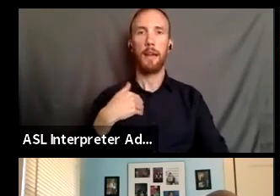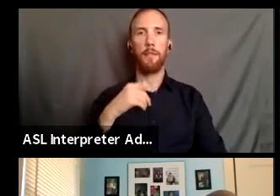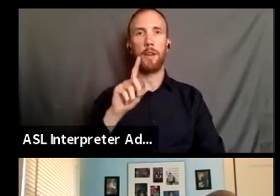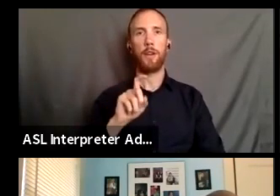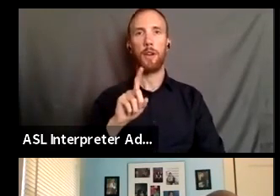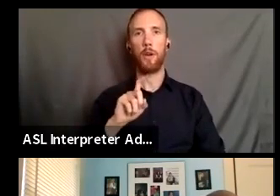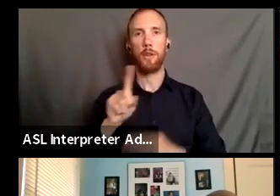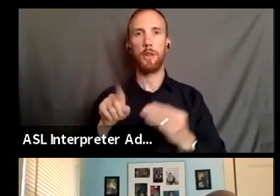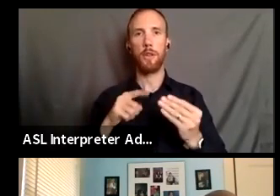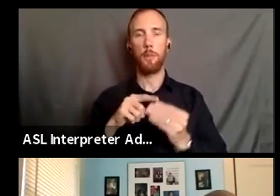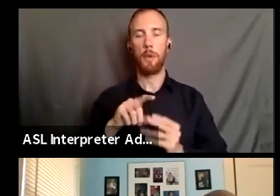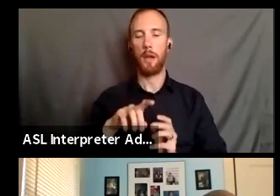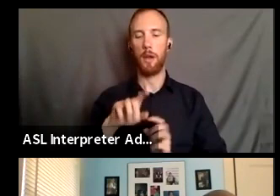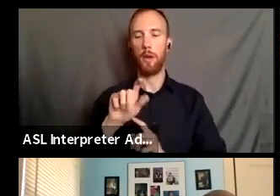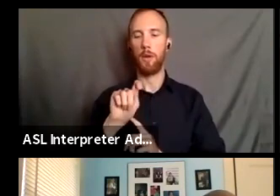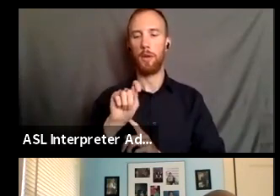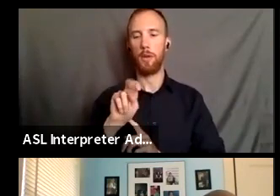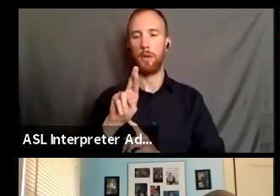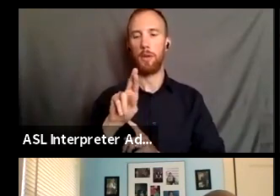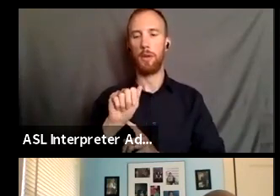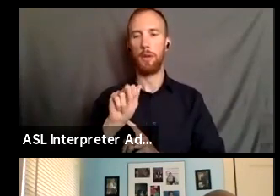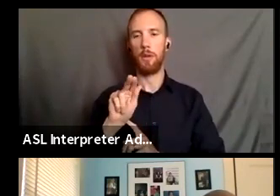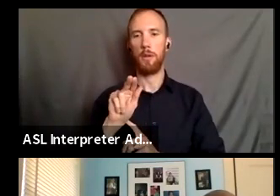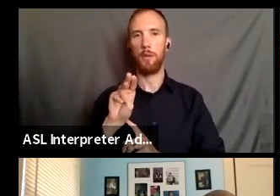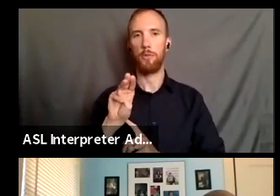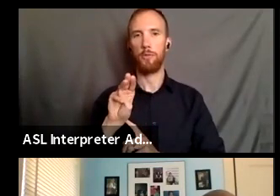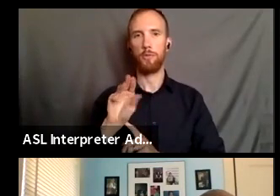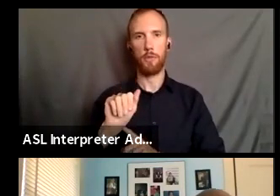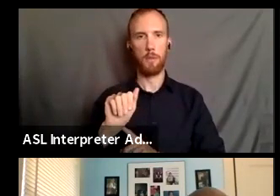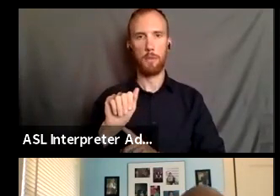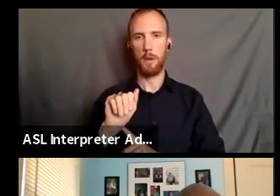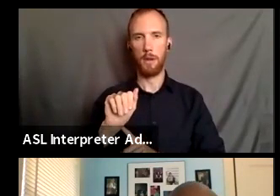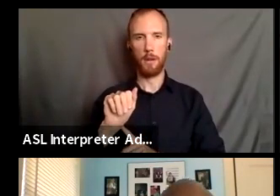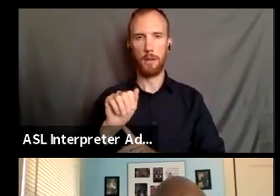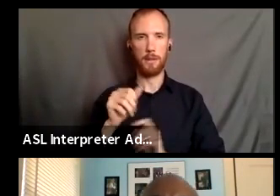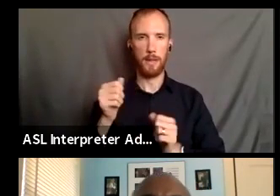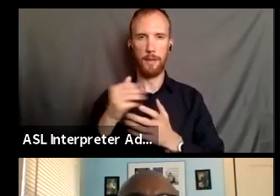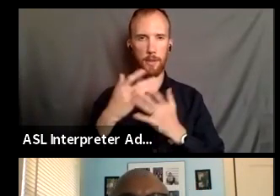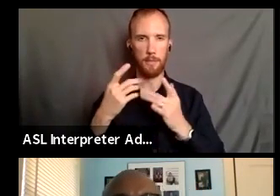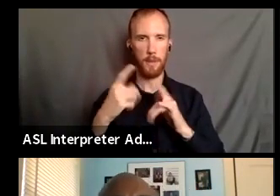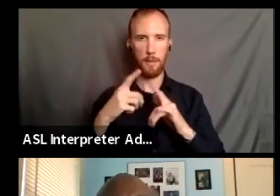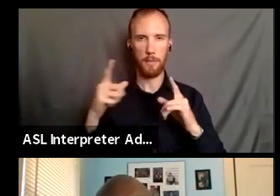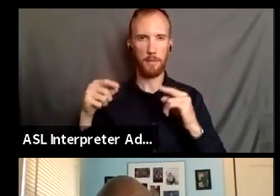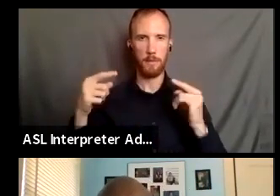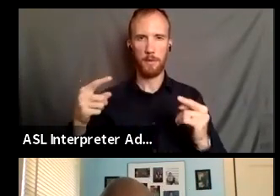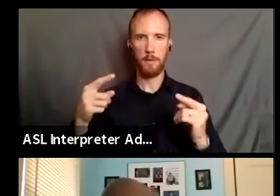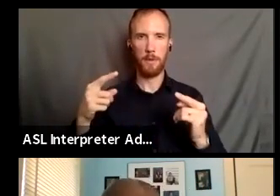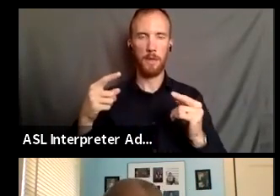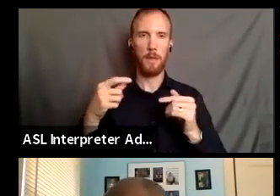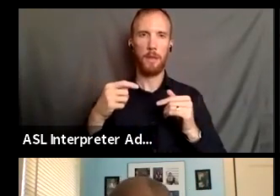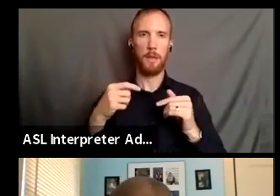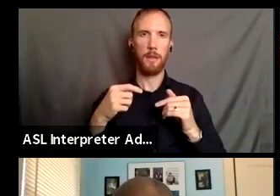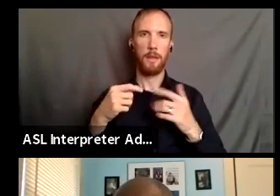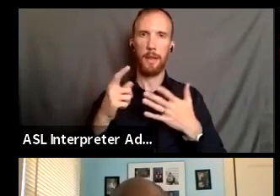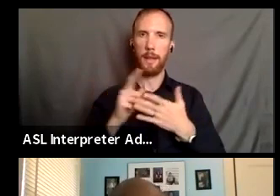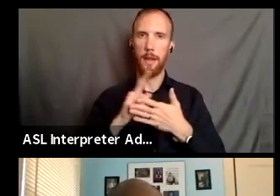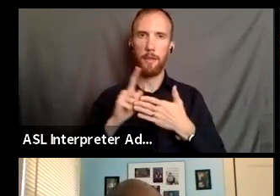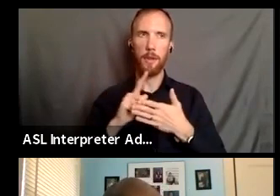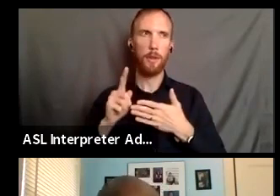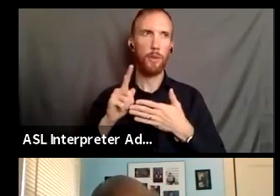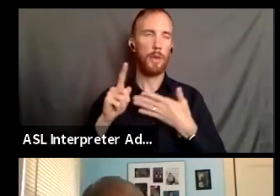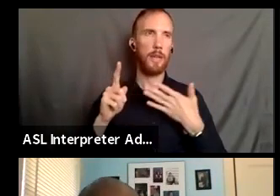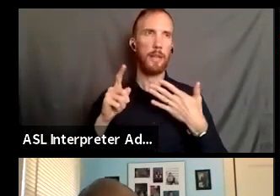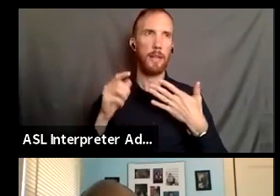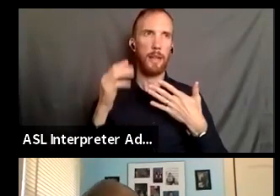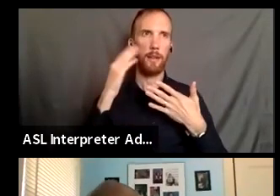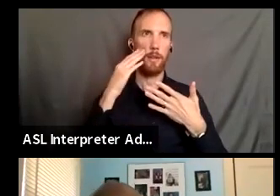dealing with children you know a week doesn't go by and it's it's very painful um for me and i do it